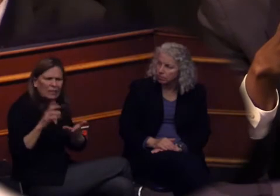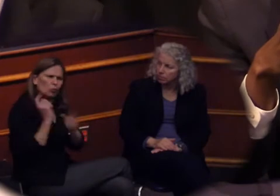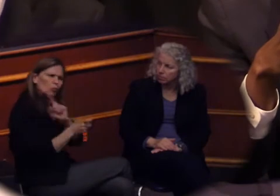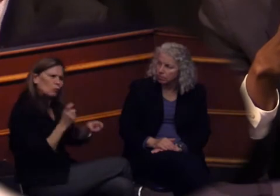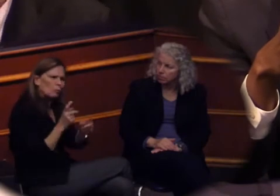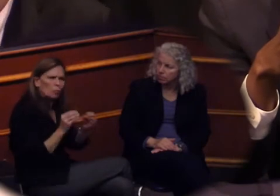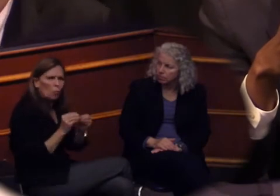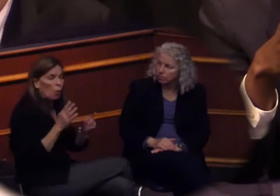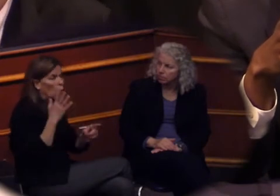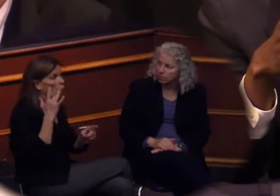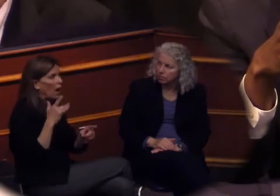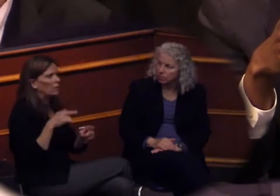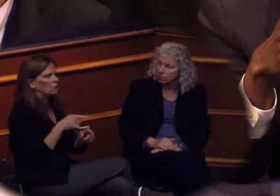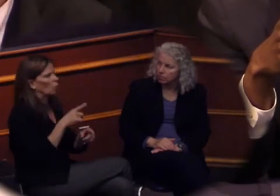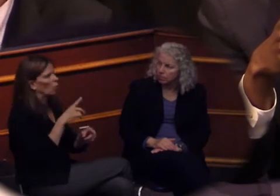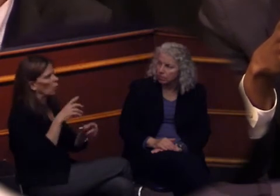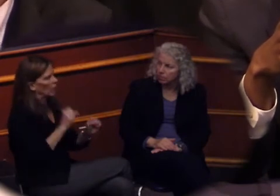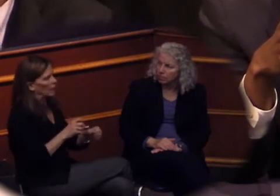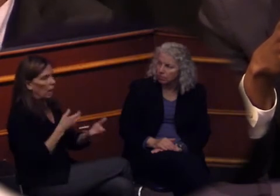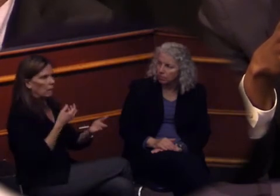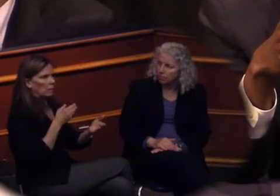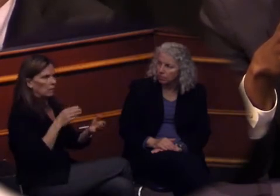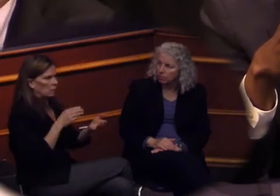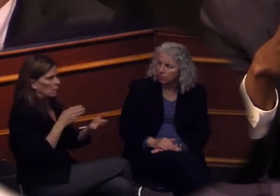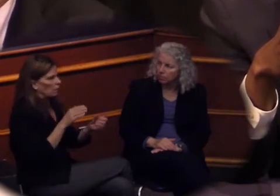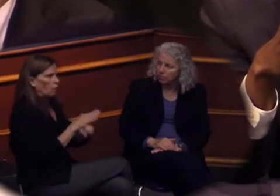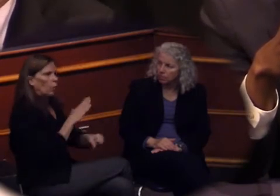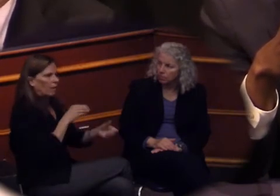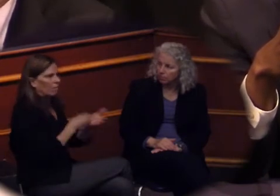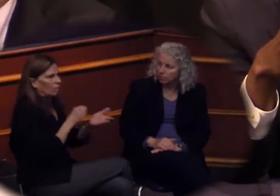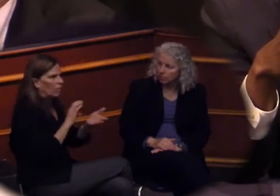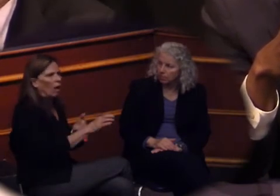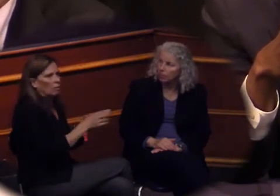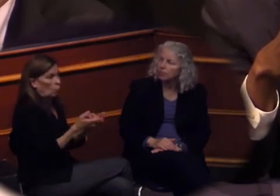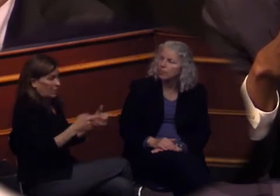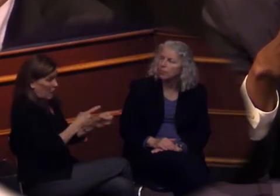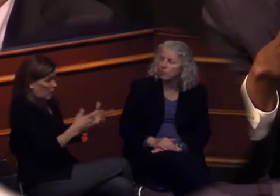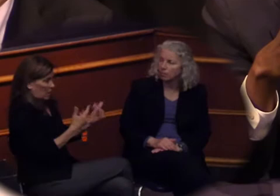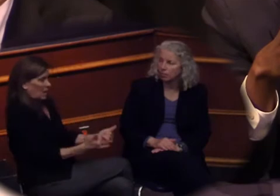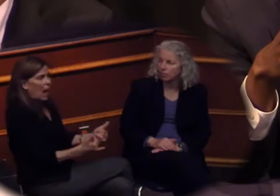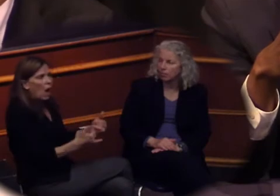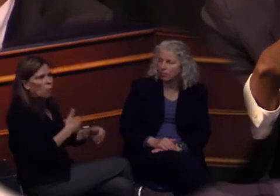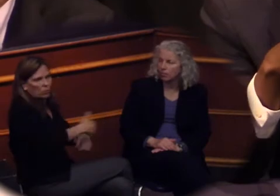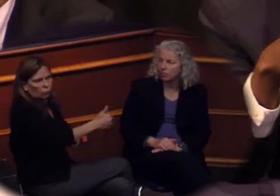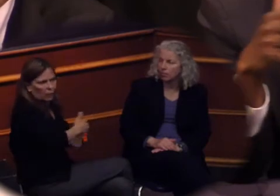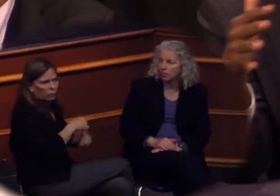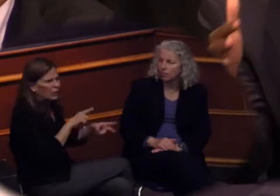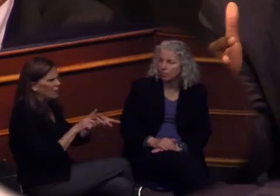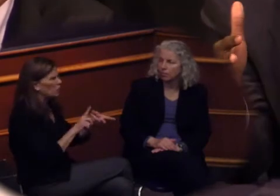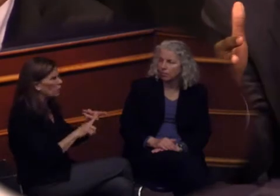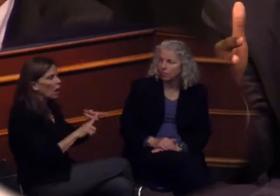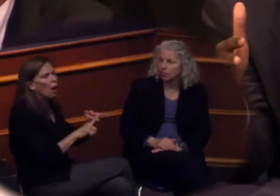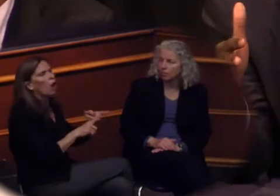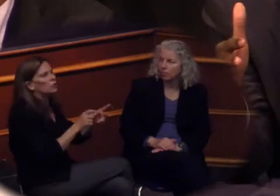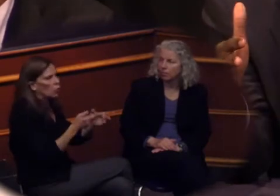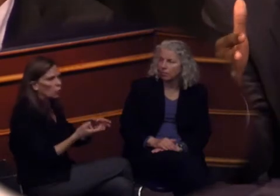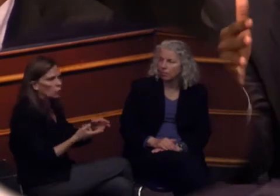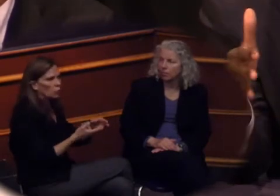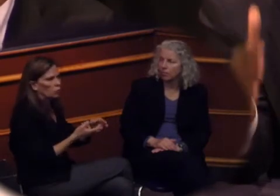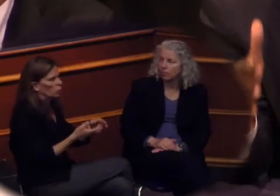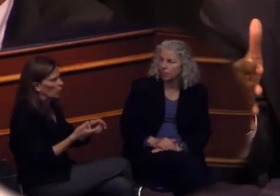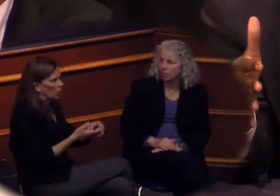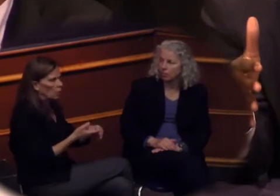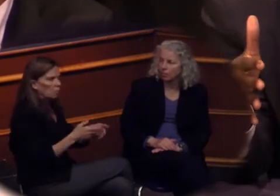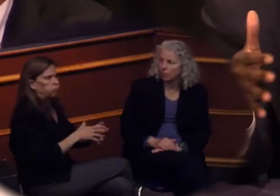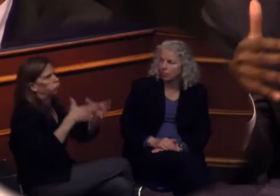fully fund what's happening now with the Pioneer Regional Transit Authority, but we expand the service.